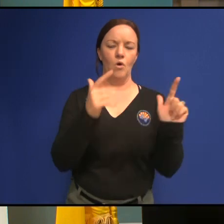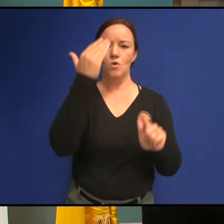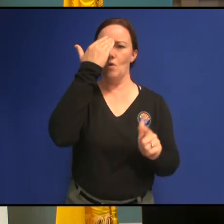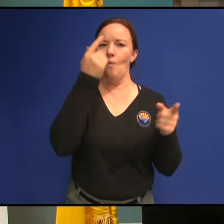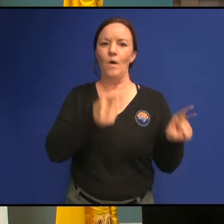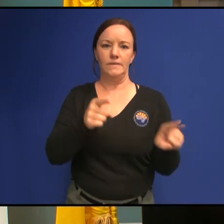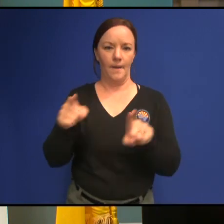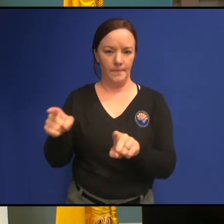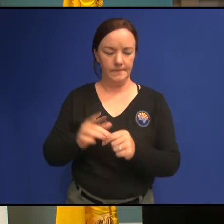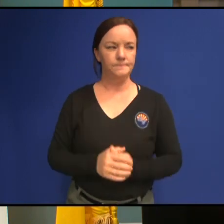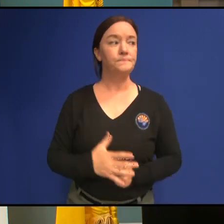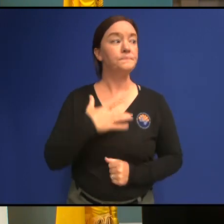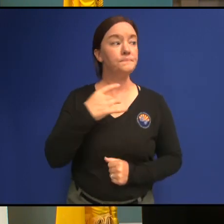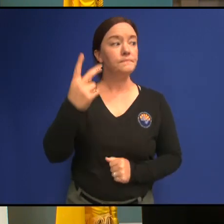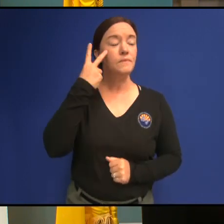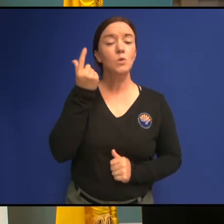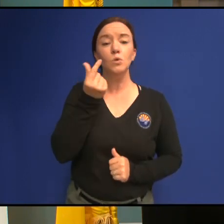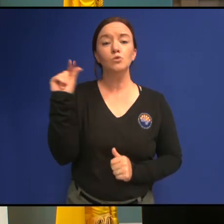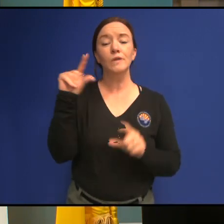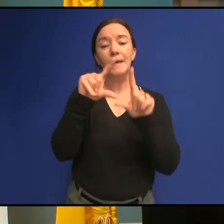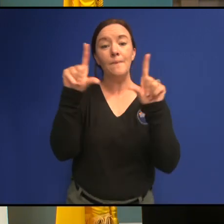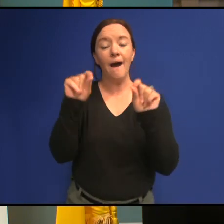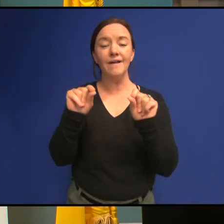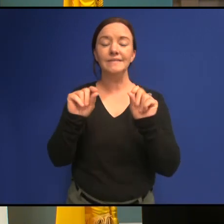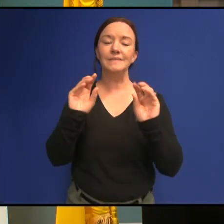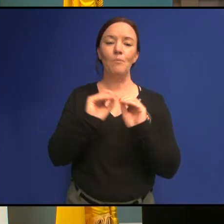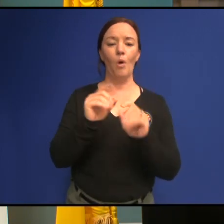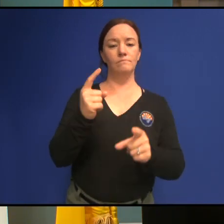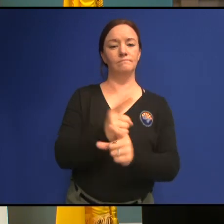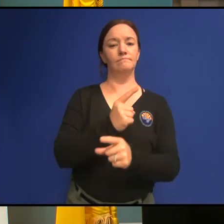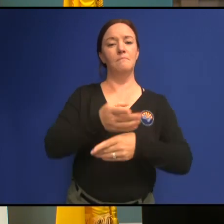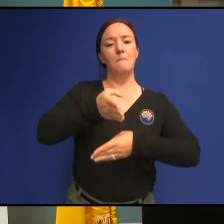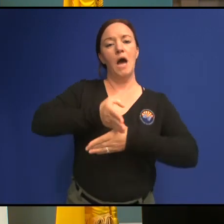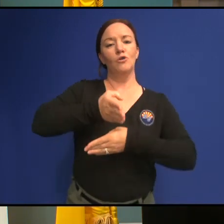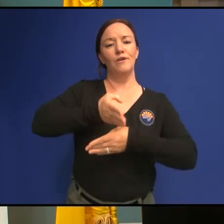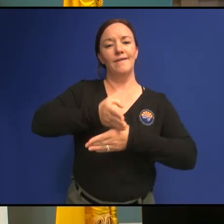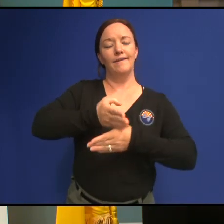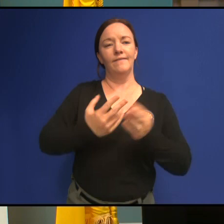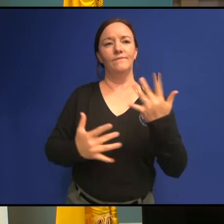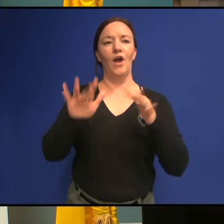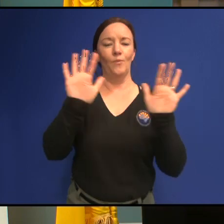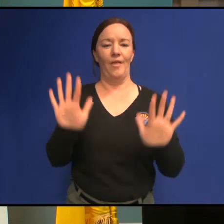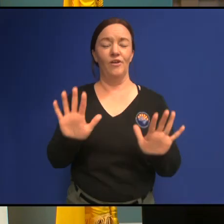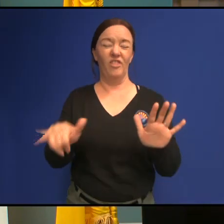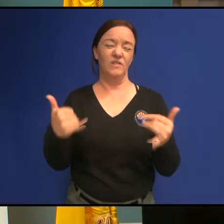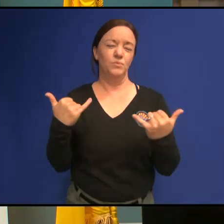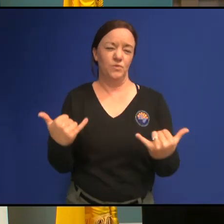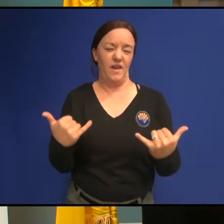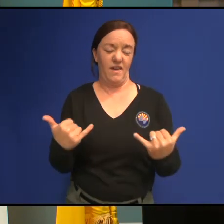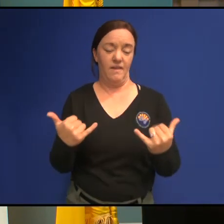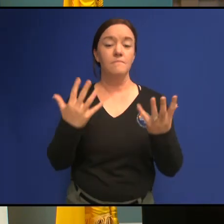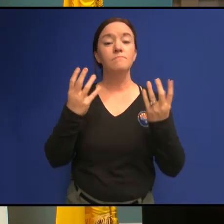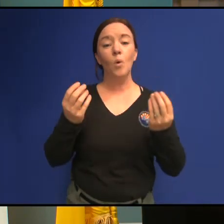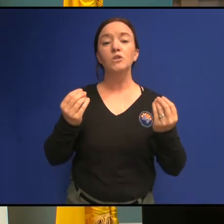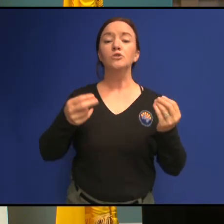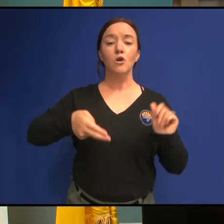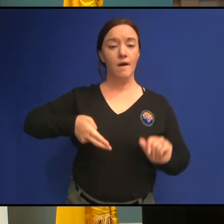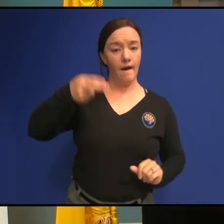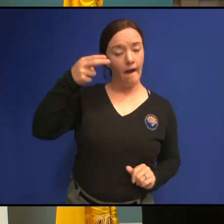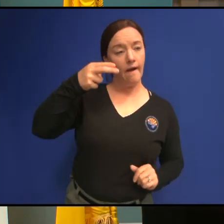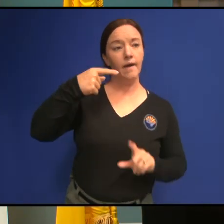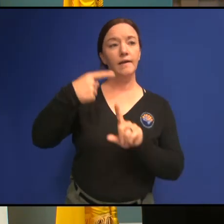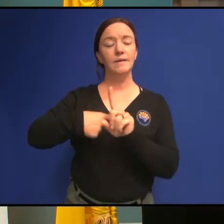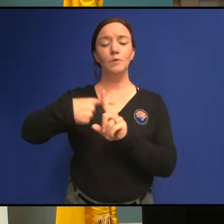those green boxes of moderated fire weather, and that's what we have today, with the moisture still up, the temperature somewhat down, a lot of